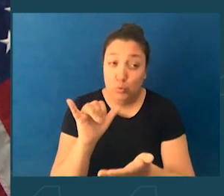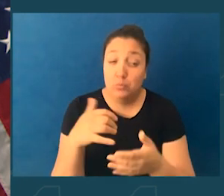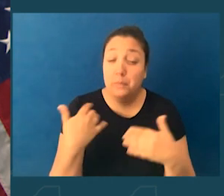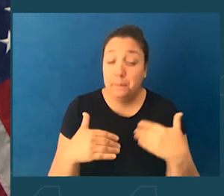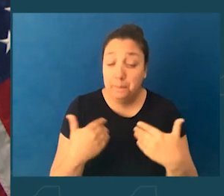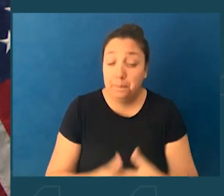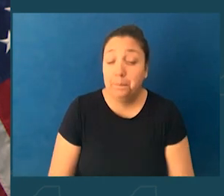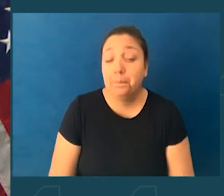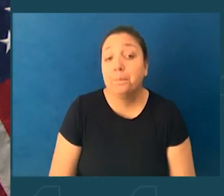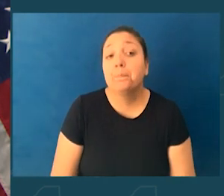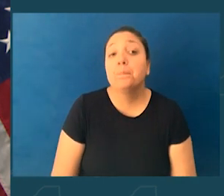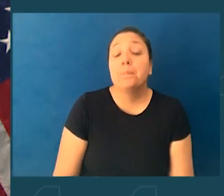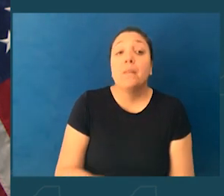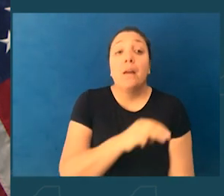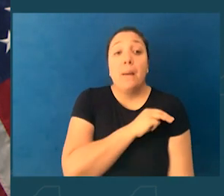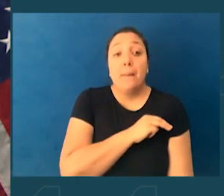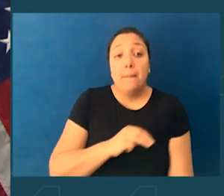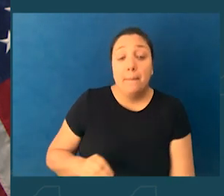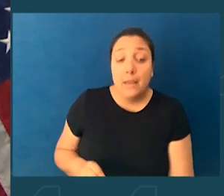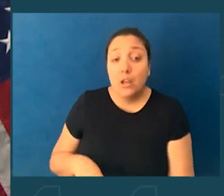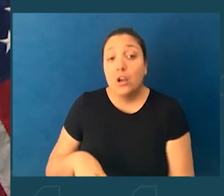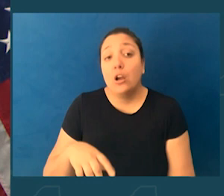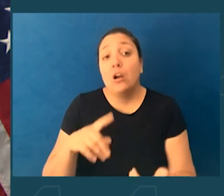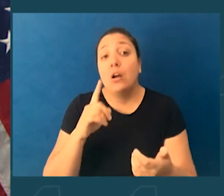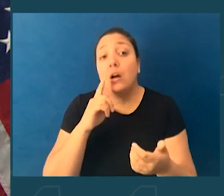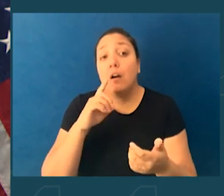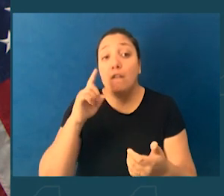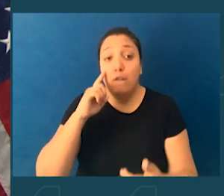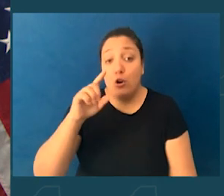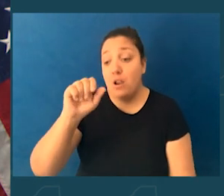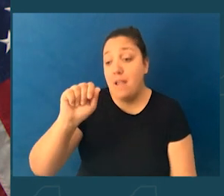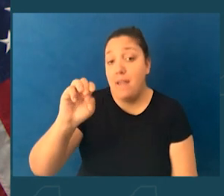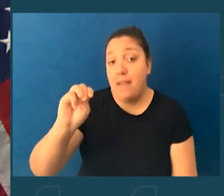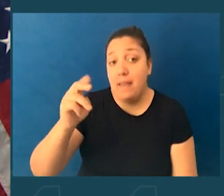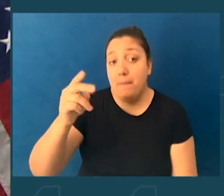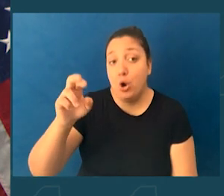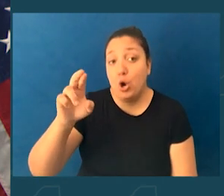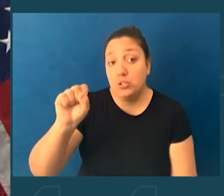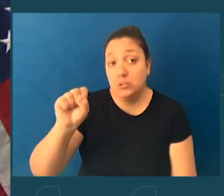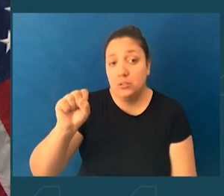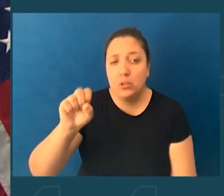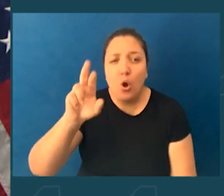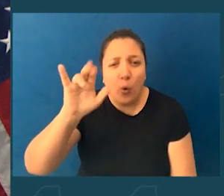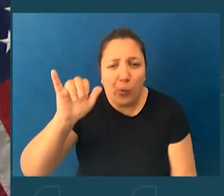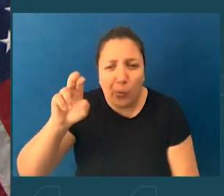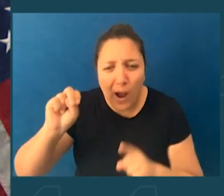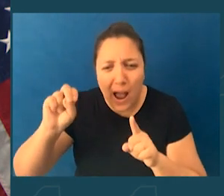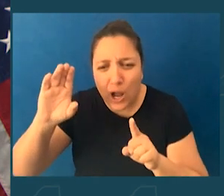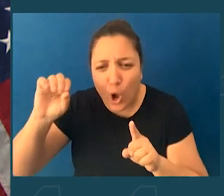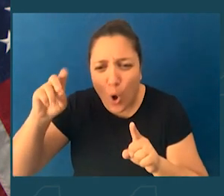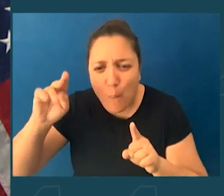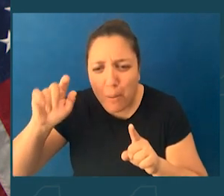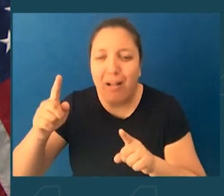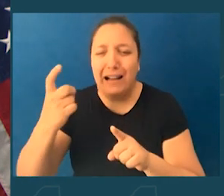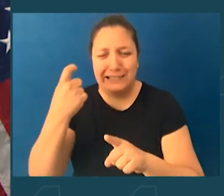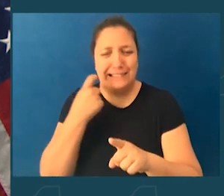A Mayor Supervisor of Amherst has joined us, Brian Culpo. I just thought I saw you in the front row there as well.